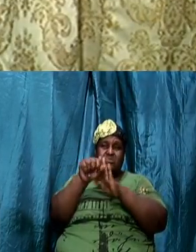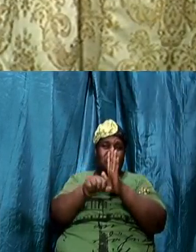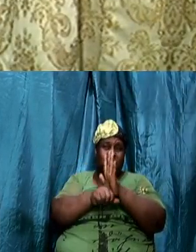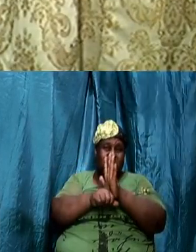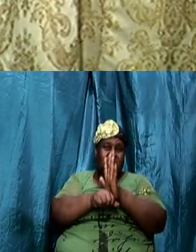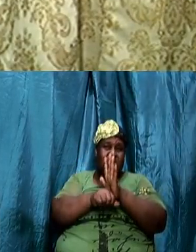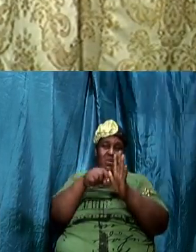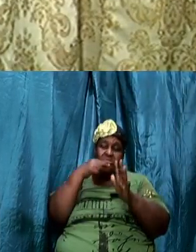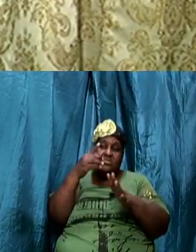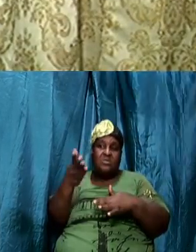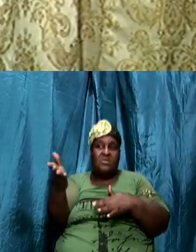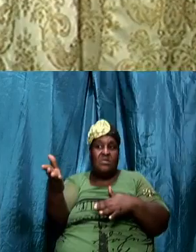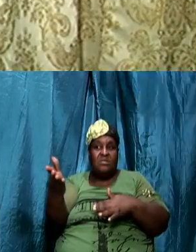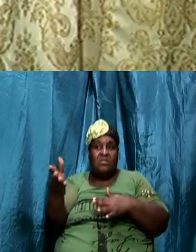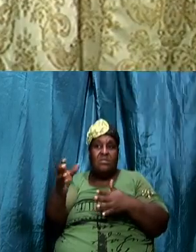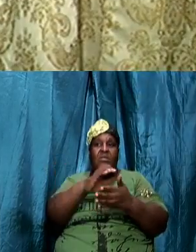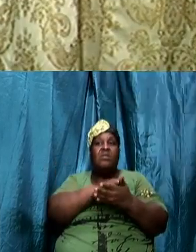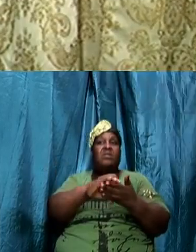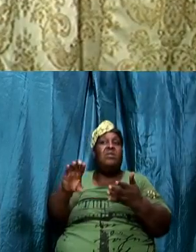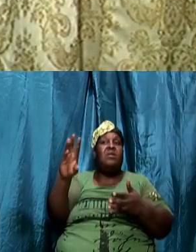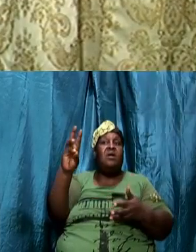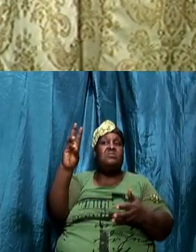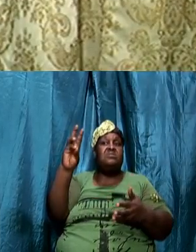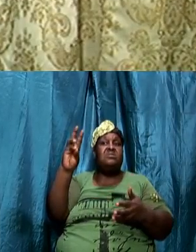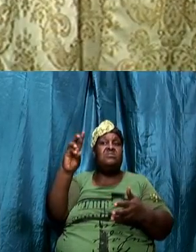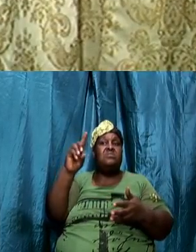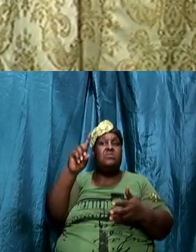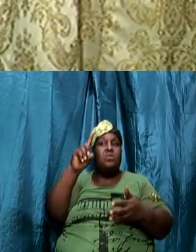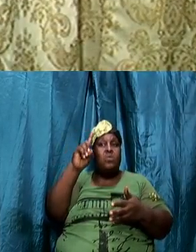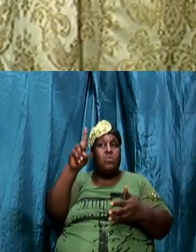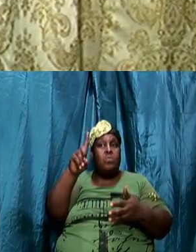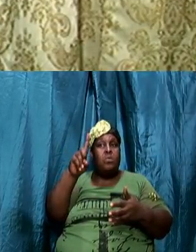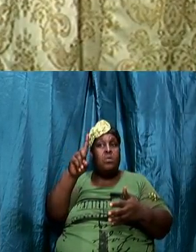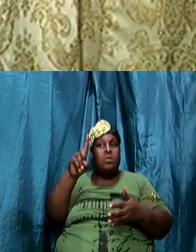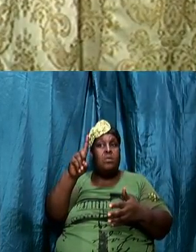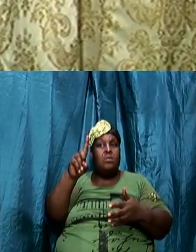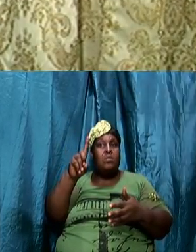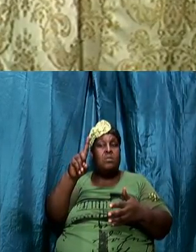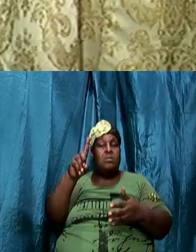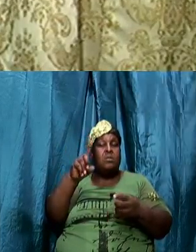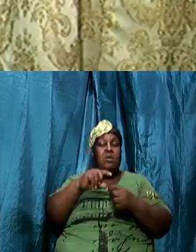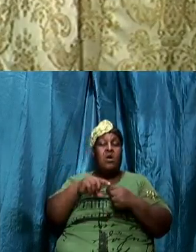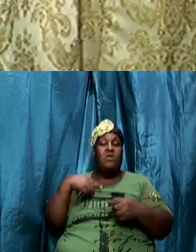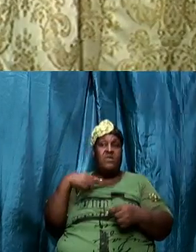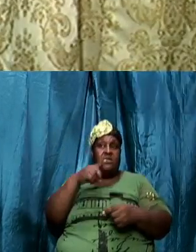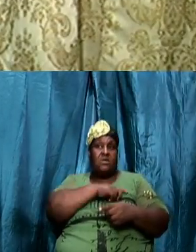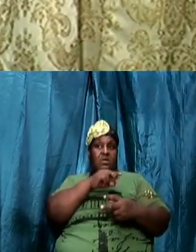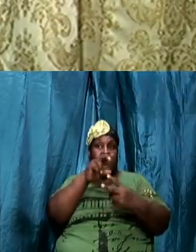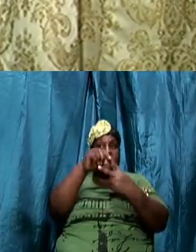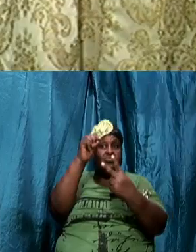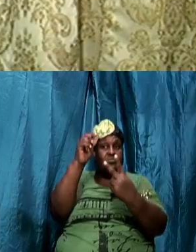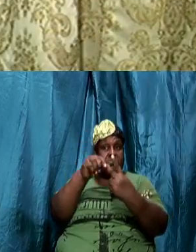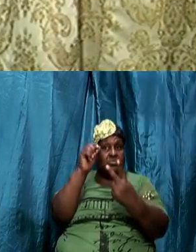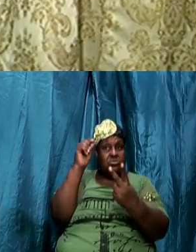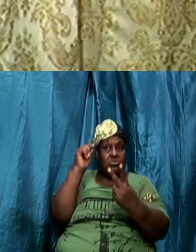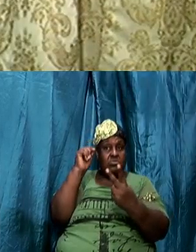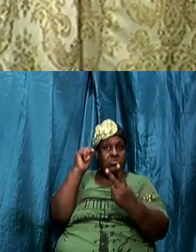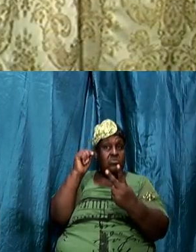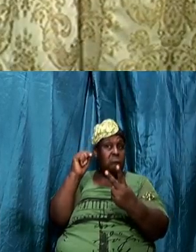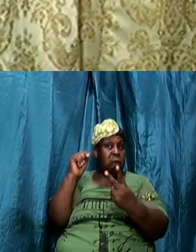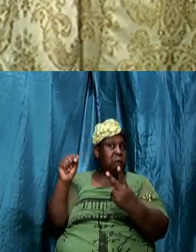it on Sunday in Acts chapter 6. One of the very deacons that were chosen.